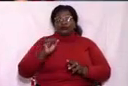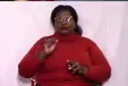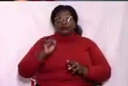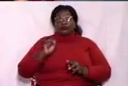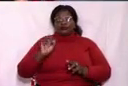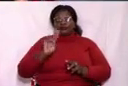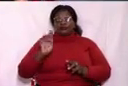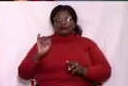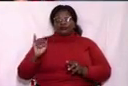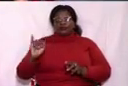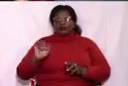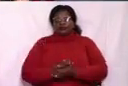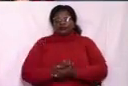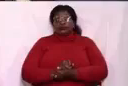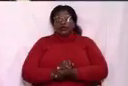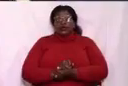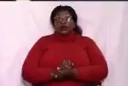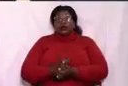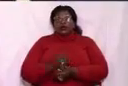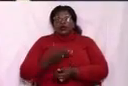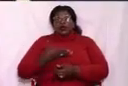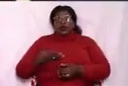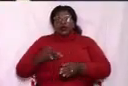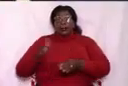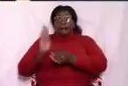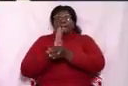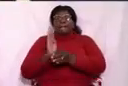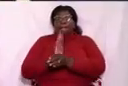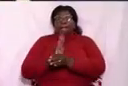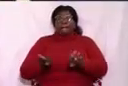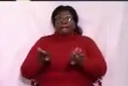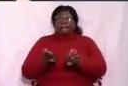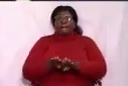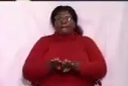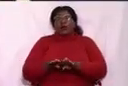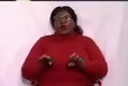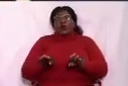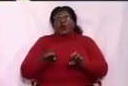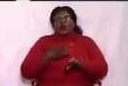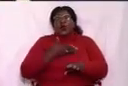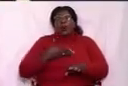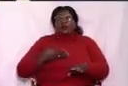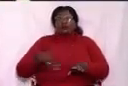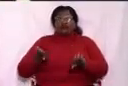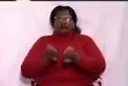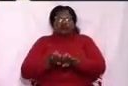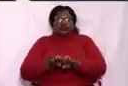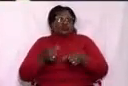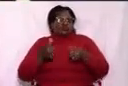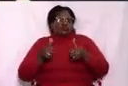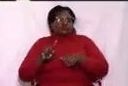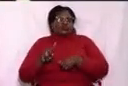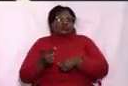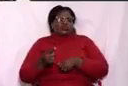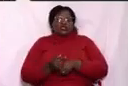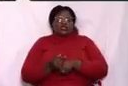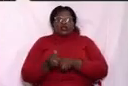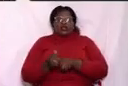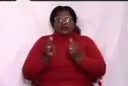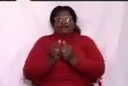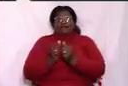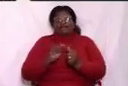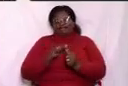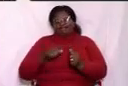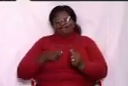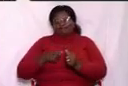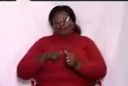female entrepreneur, and our topic is Women Make Great Things, and I think that's a perfect fit for our show tonight. Ndeshi, welcome to the